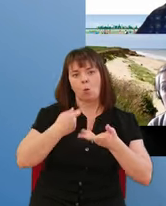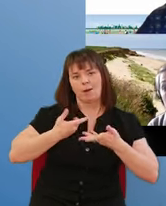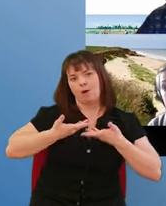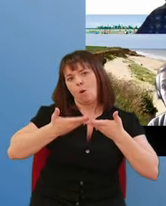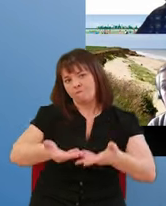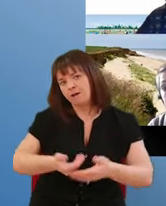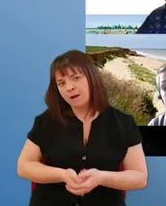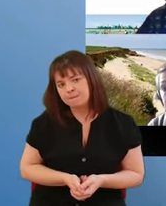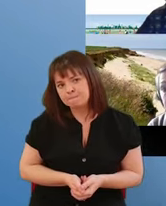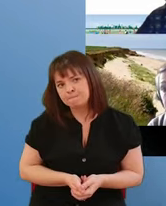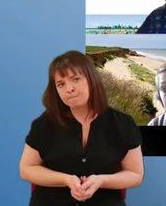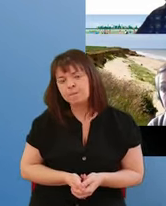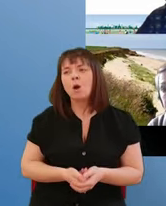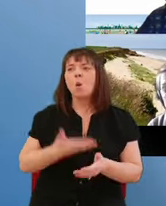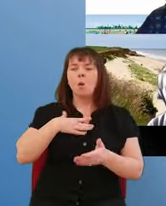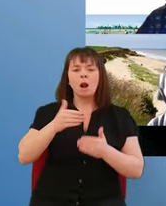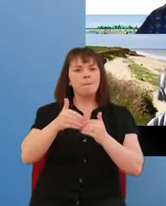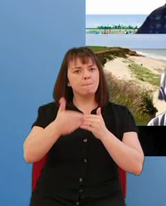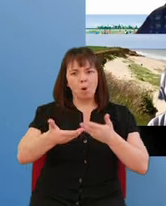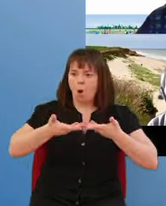improvement impact of the health check itself.